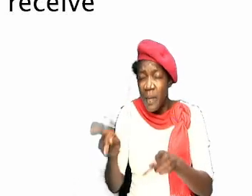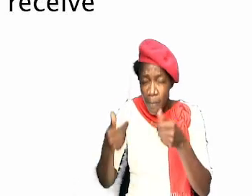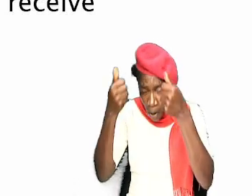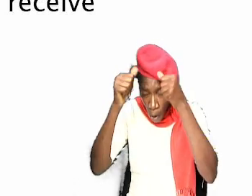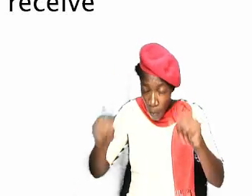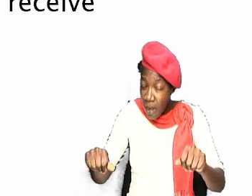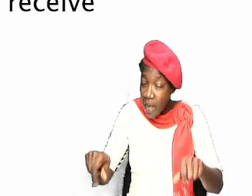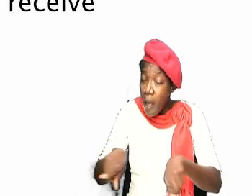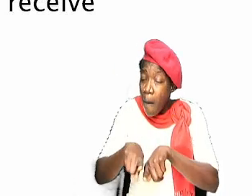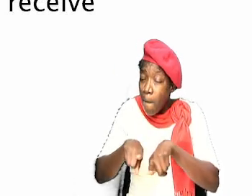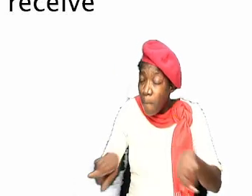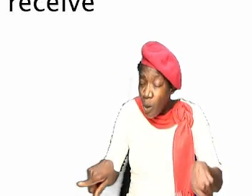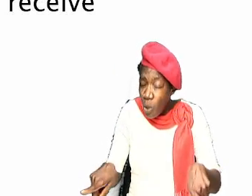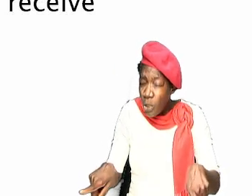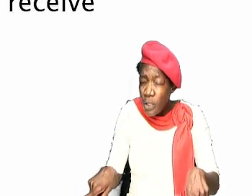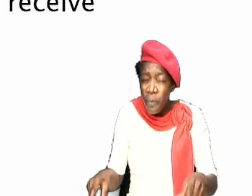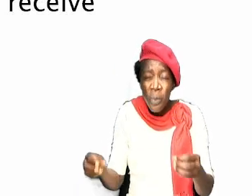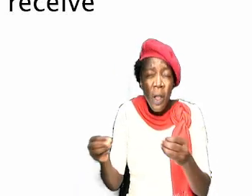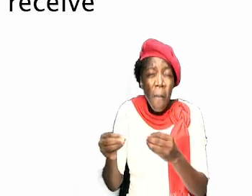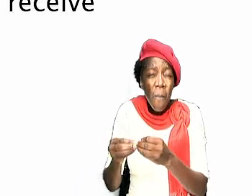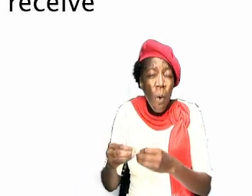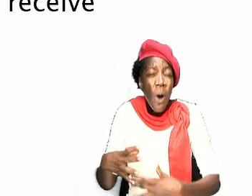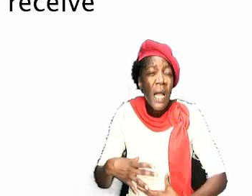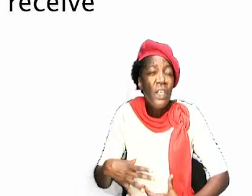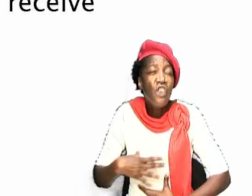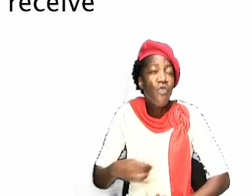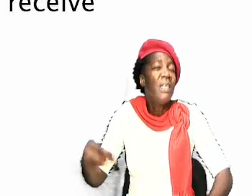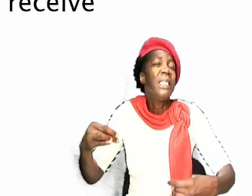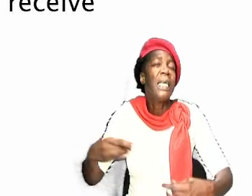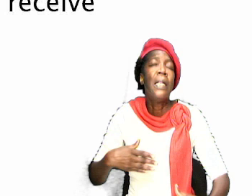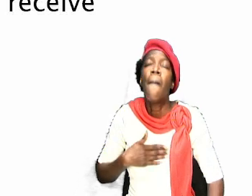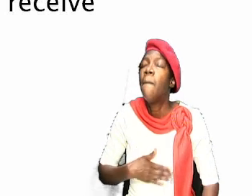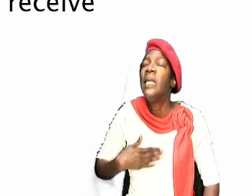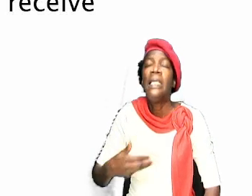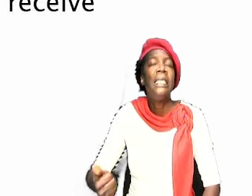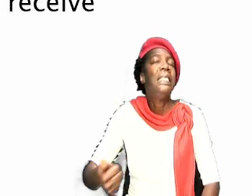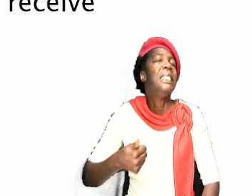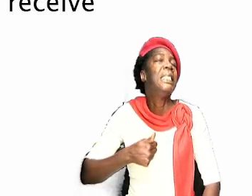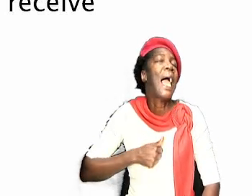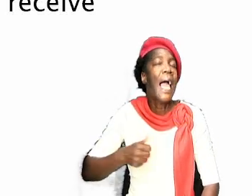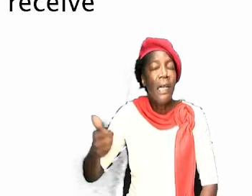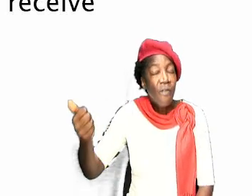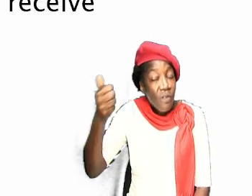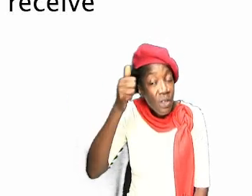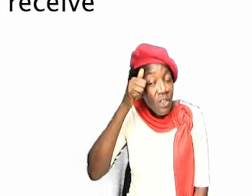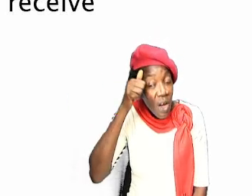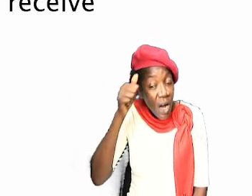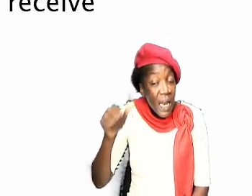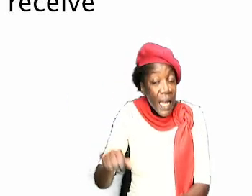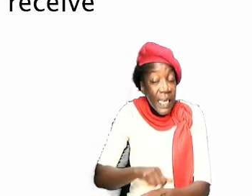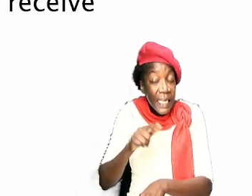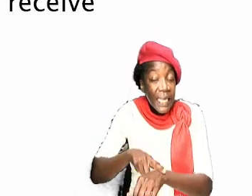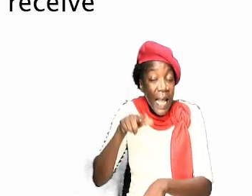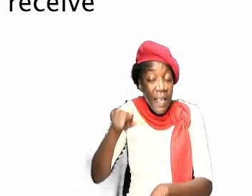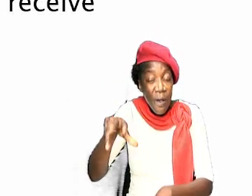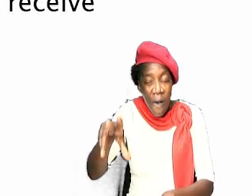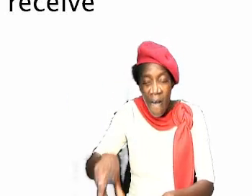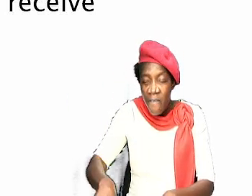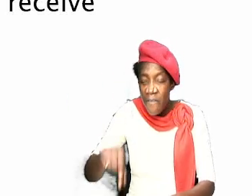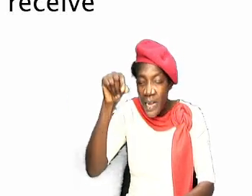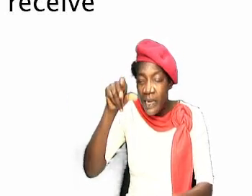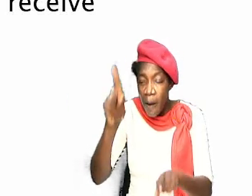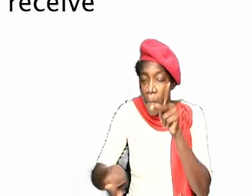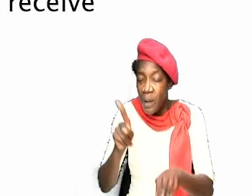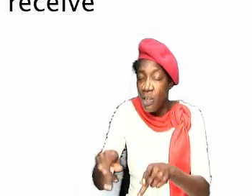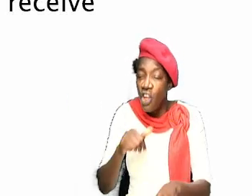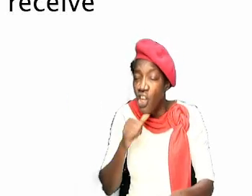But he was more interested in pleasing himself than pleasing the Lord. Anytime you find a person not willing to